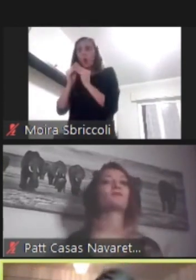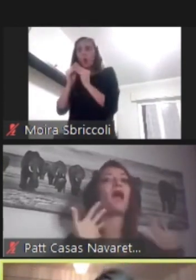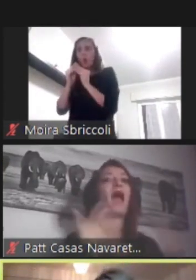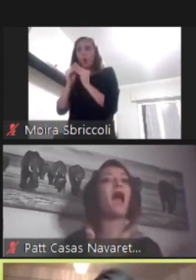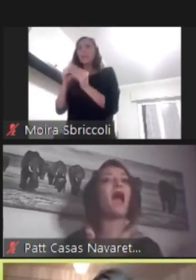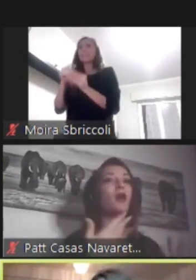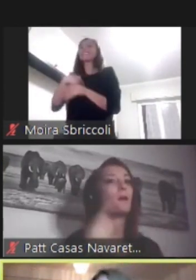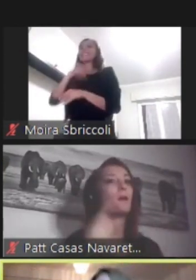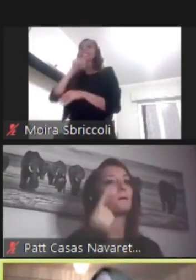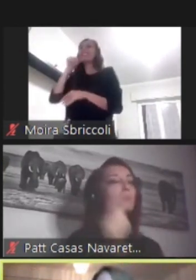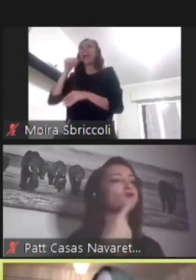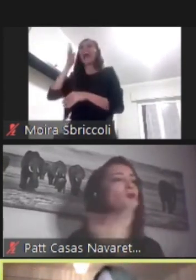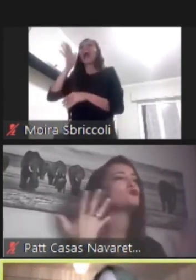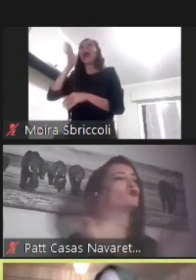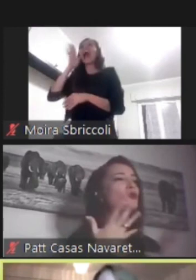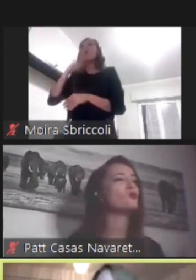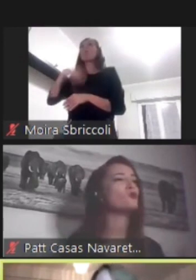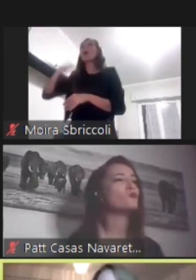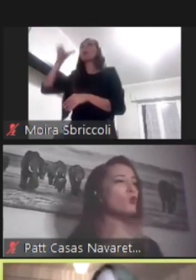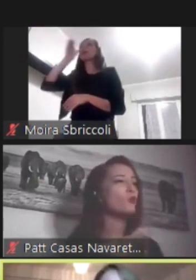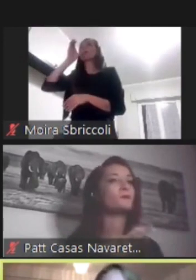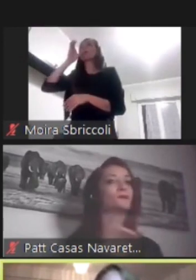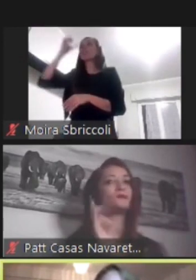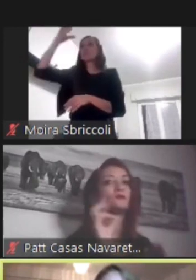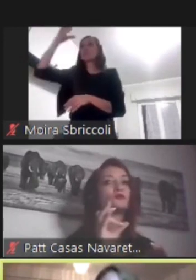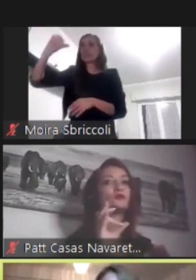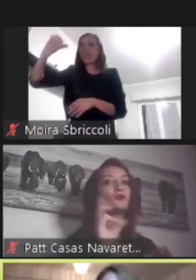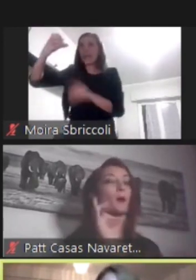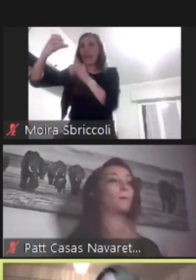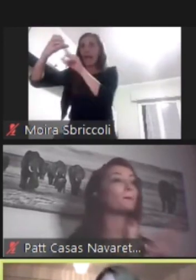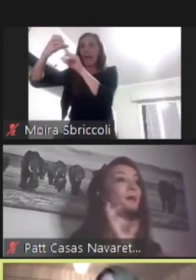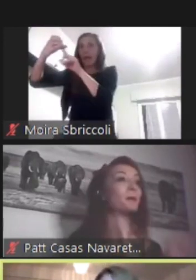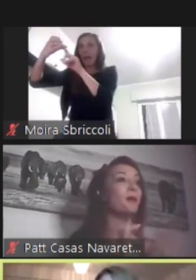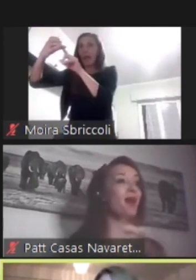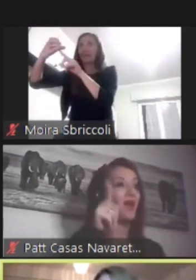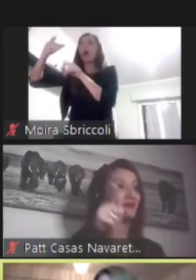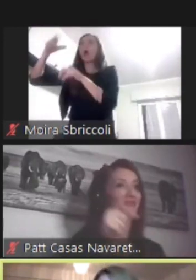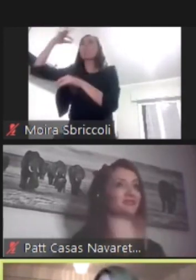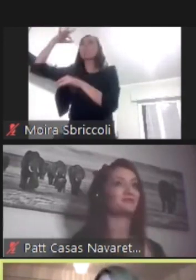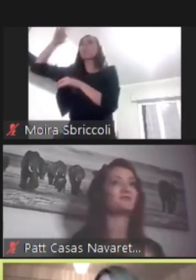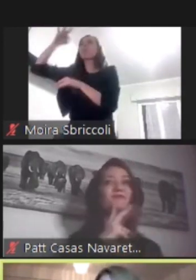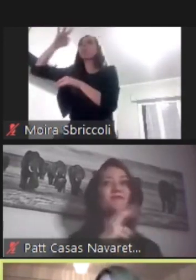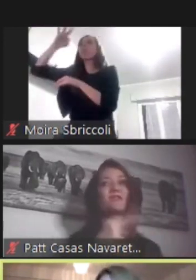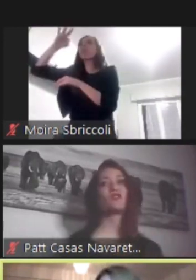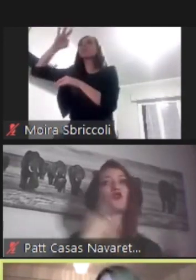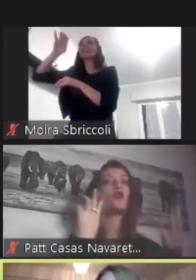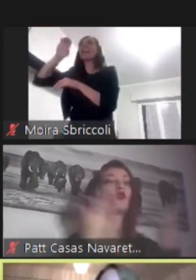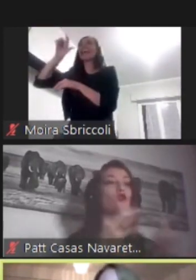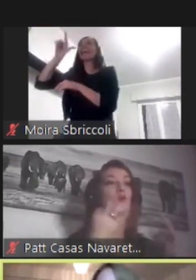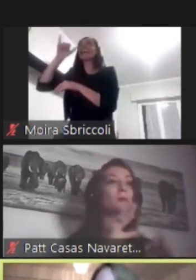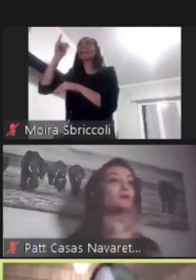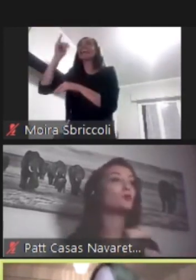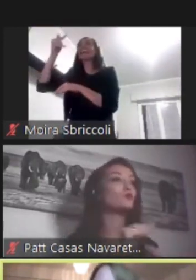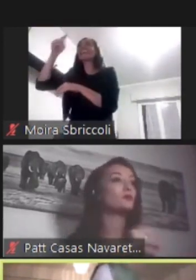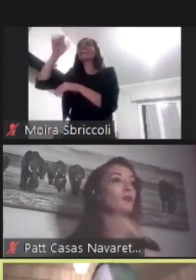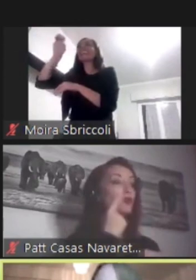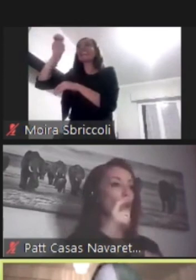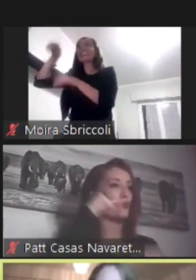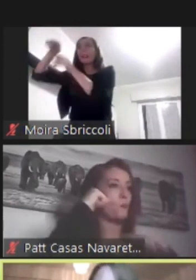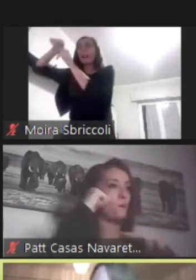of Elite at a time. Really easy to do. It dissolves beautifully in cold